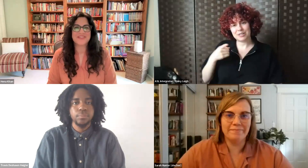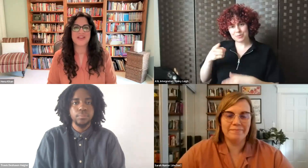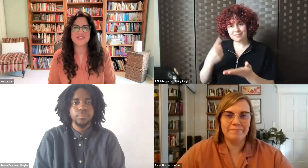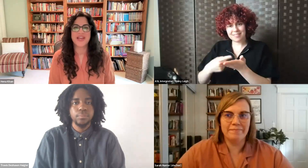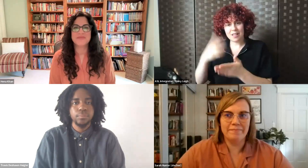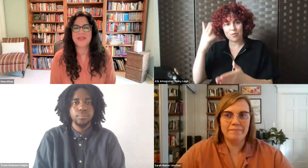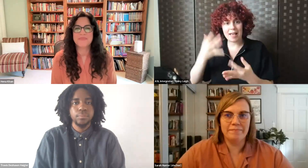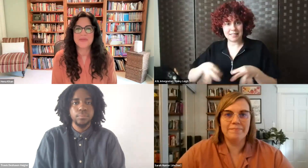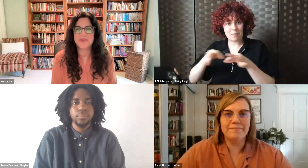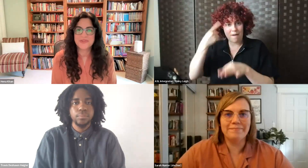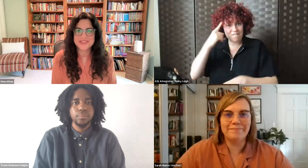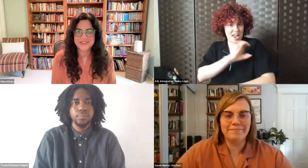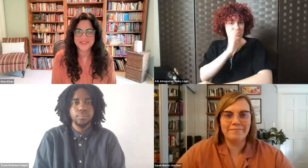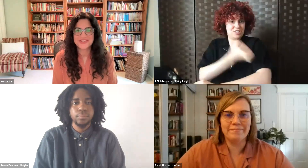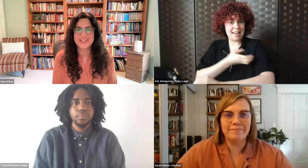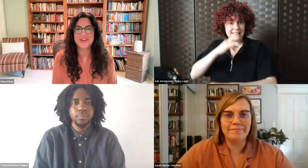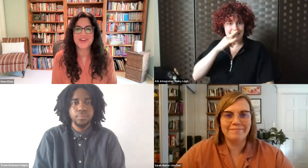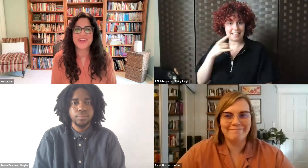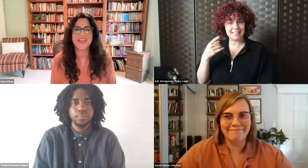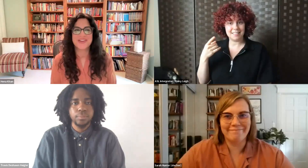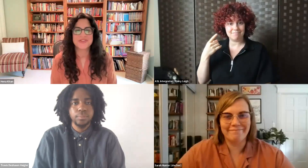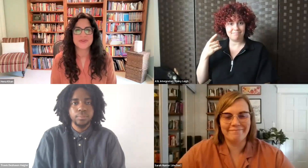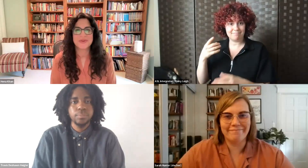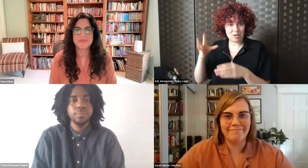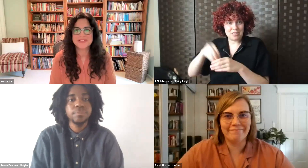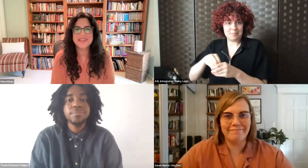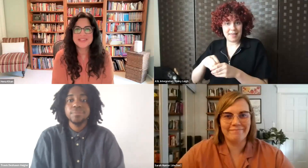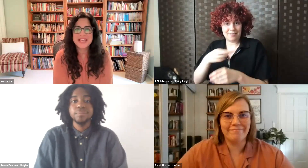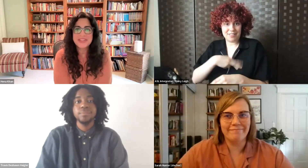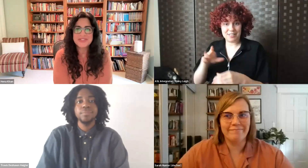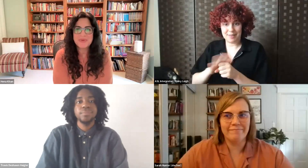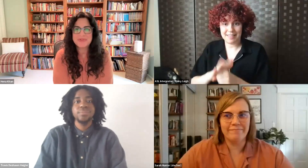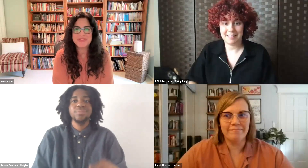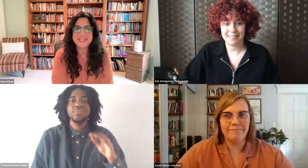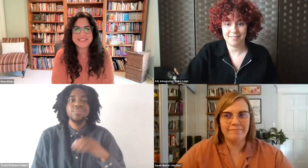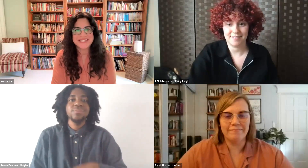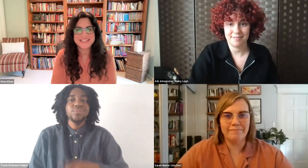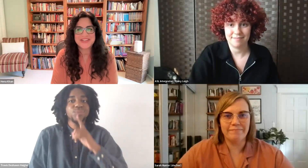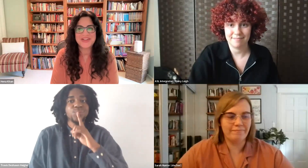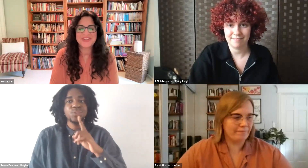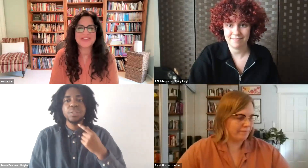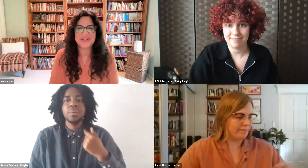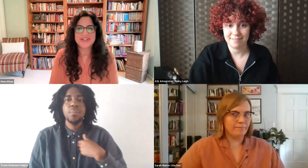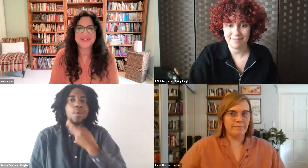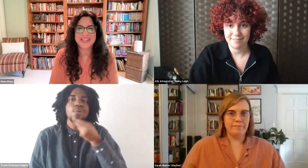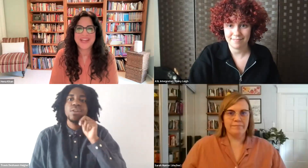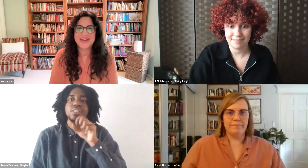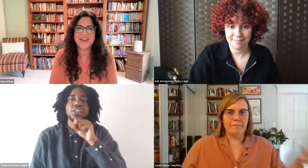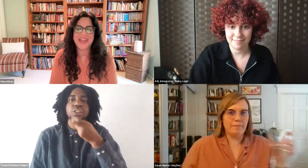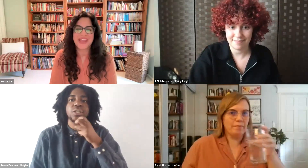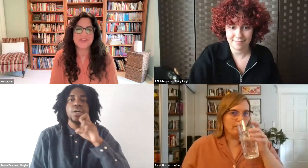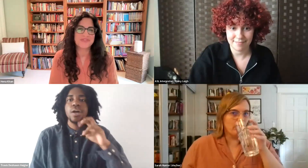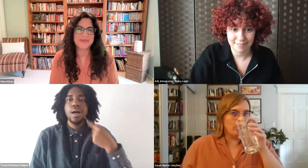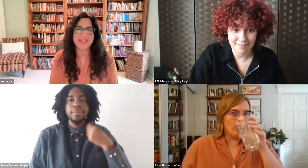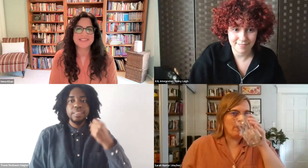yeah. And I should add that my pronouns are she, her, and also I'm a South Asian woman with tan skin, long, dark, curly